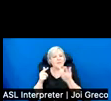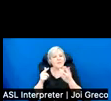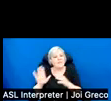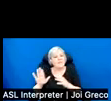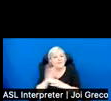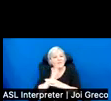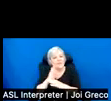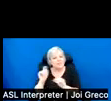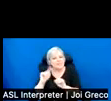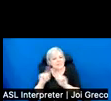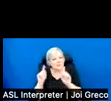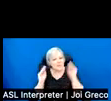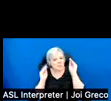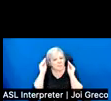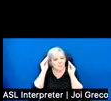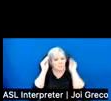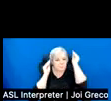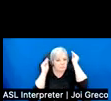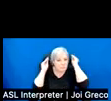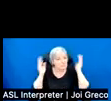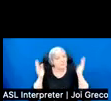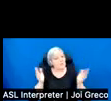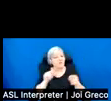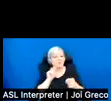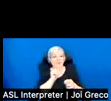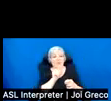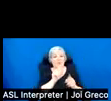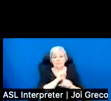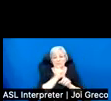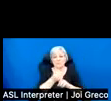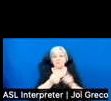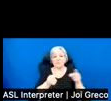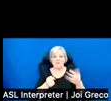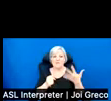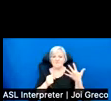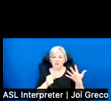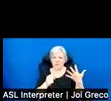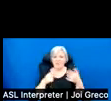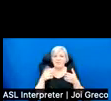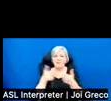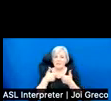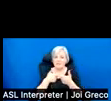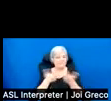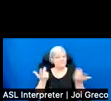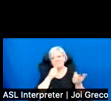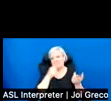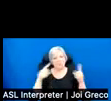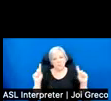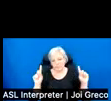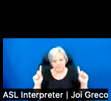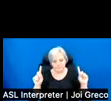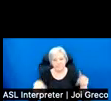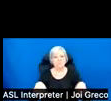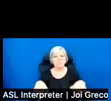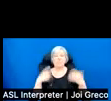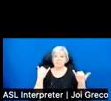from the most efficient place. So in this particular case, you can see one with 5 electrodes and we found that didn't work at all. The one we have